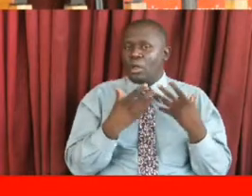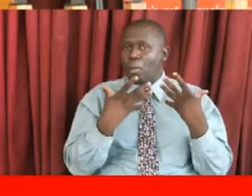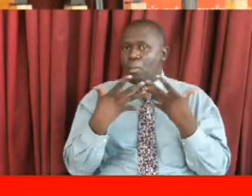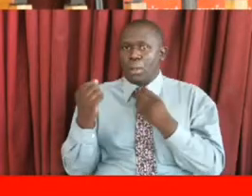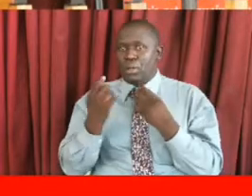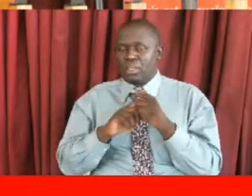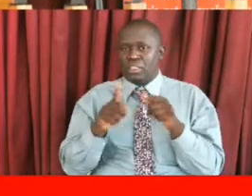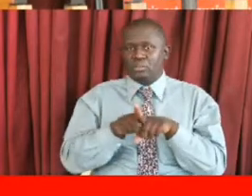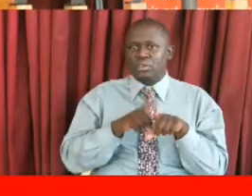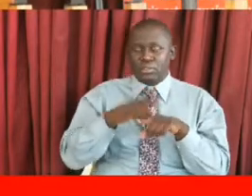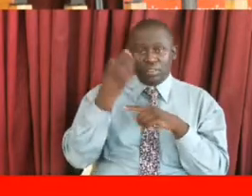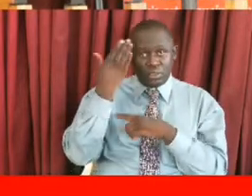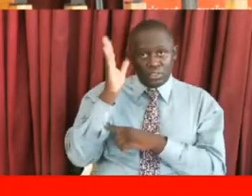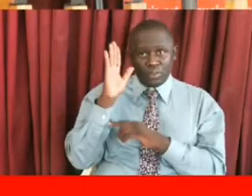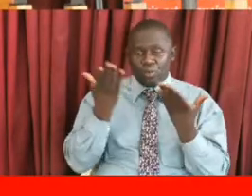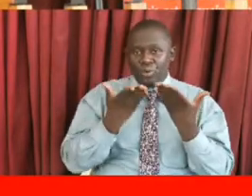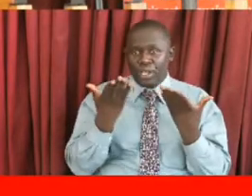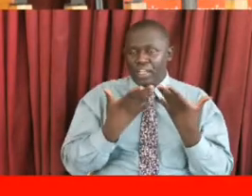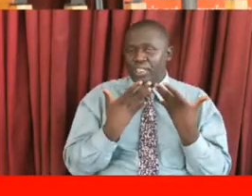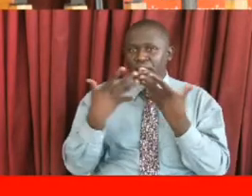and they don't know where he